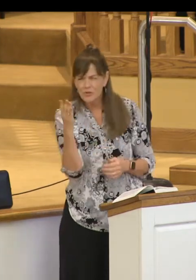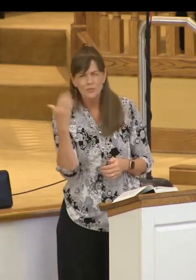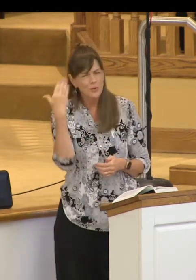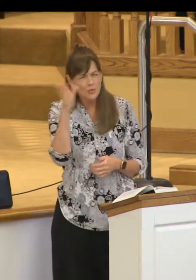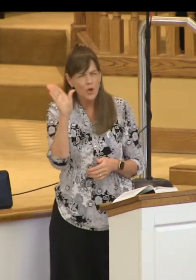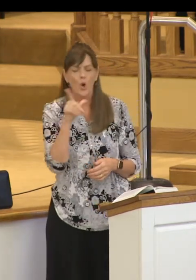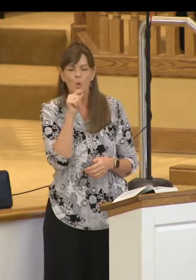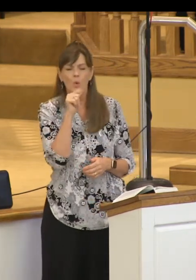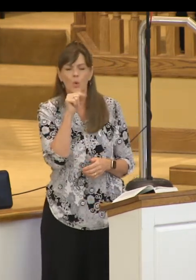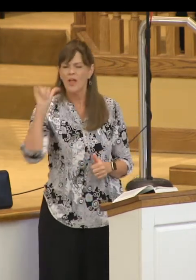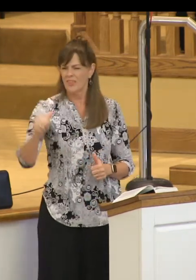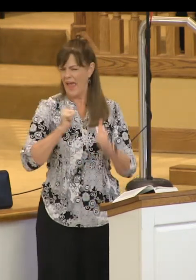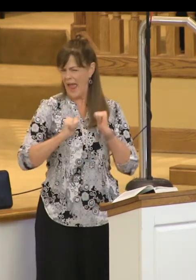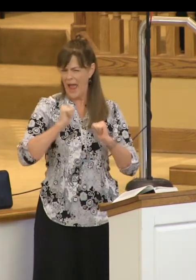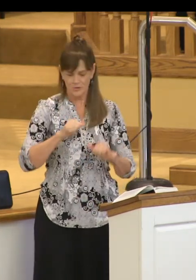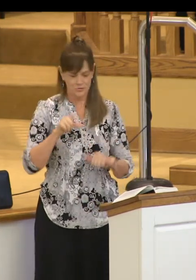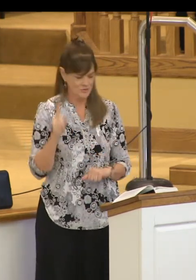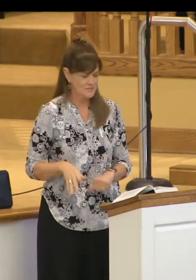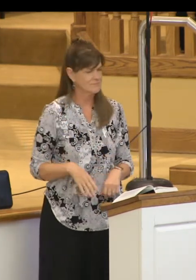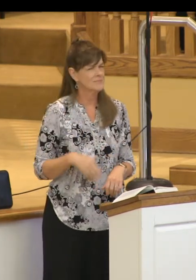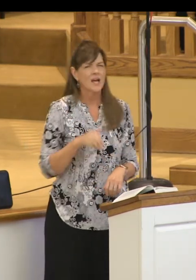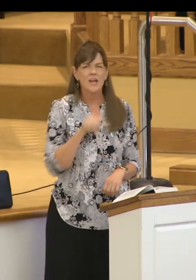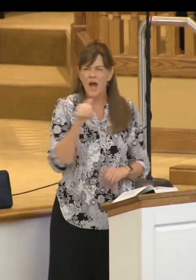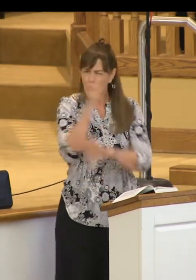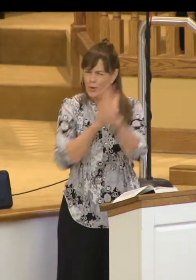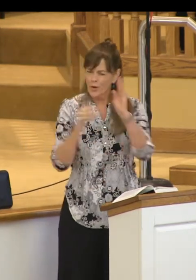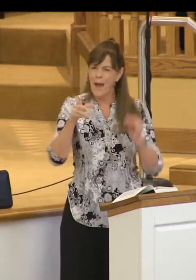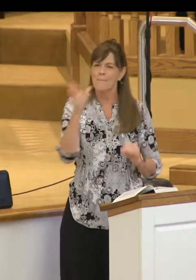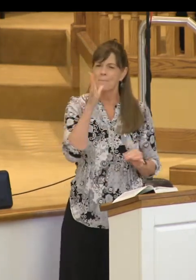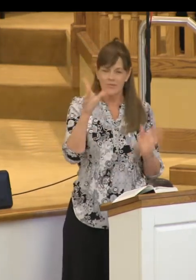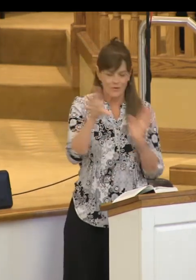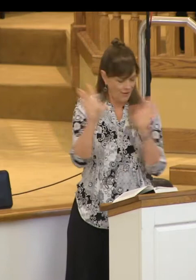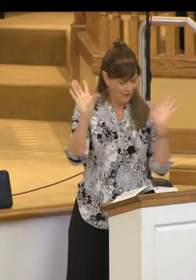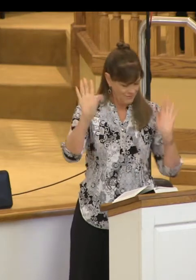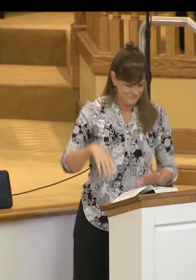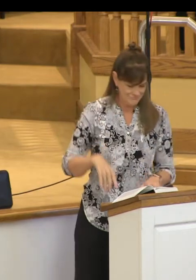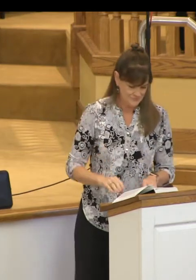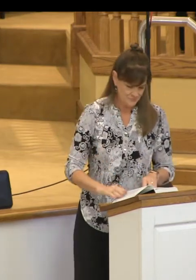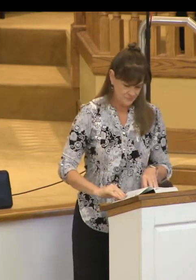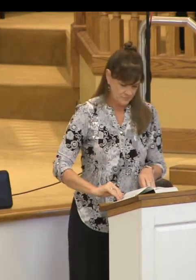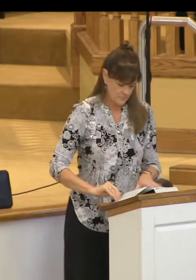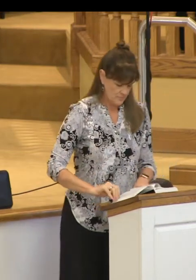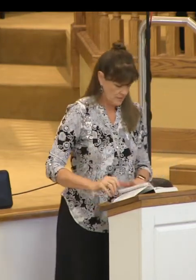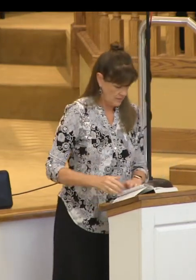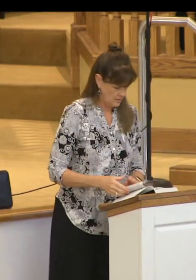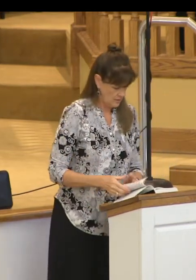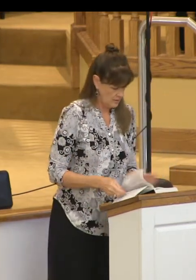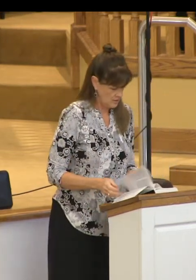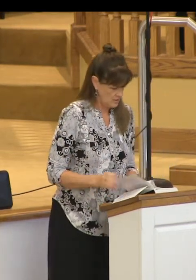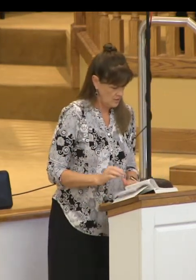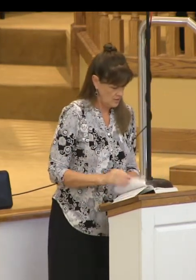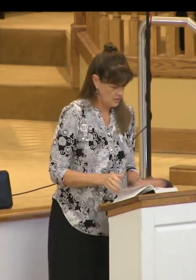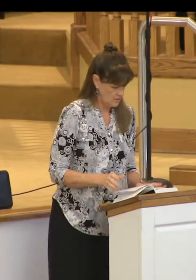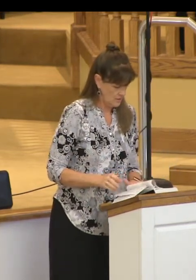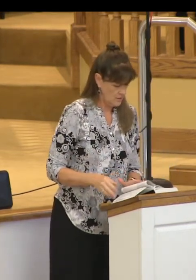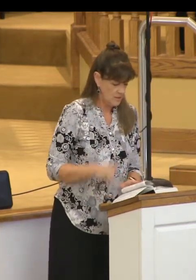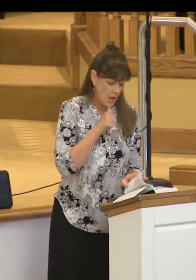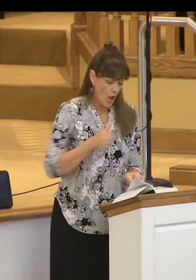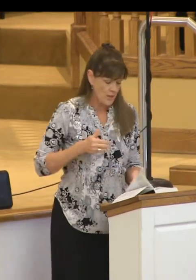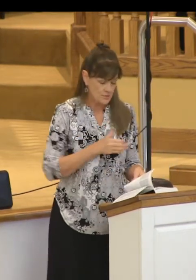is, amen. Don't learn about it, Mom, but anyway, that was great. So, 1 Thessalonians 5 this evening, I wasn't planning on saying this,